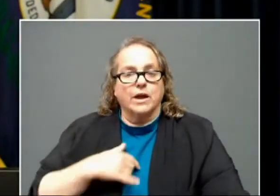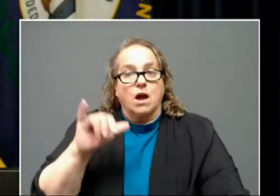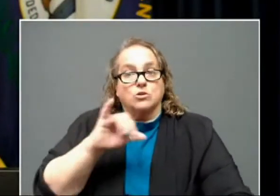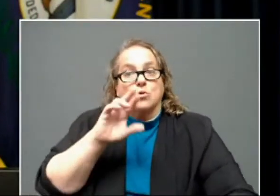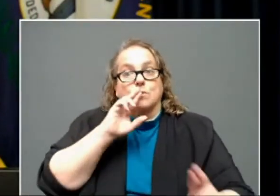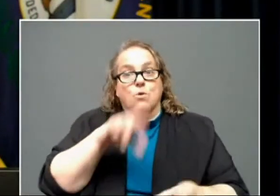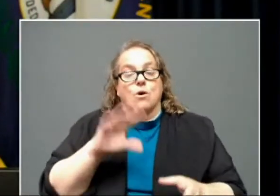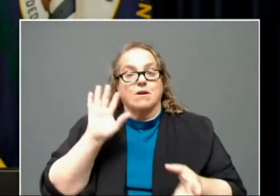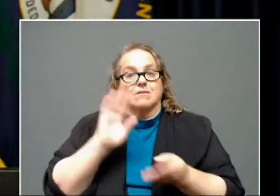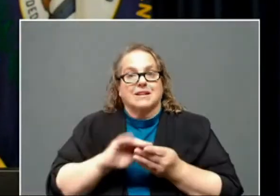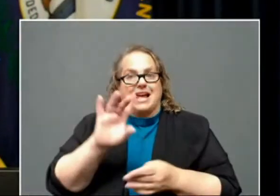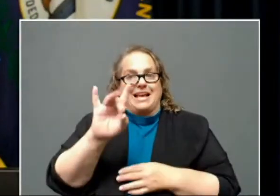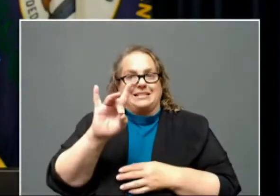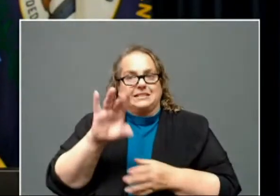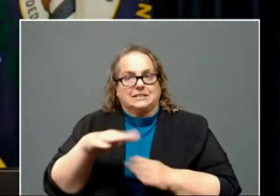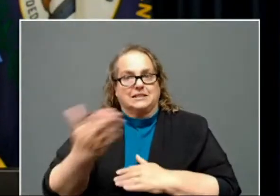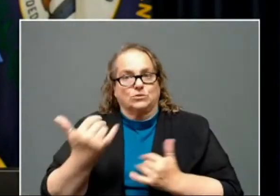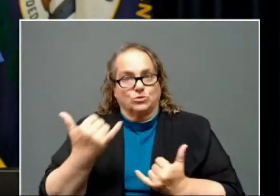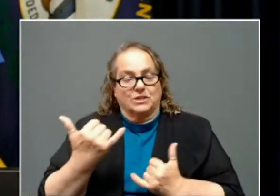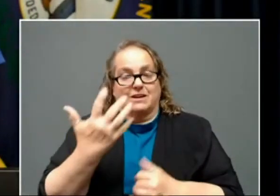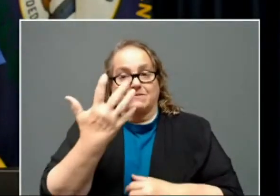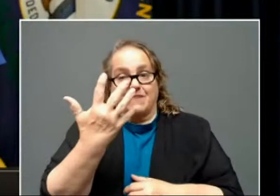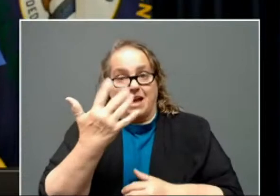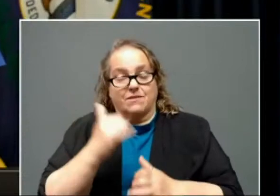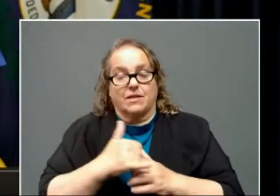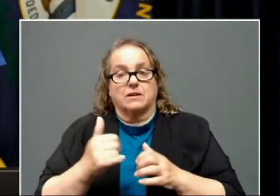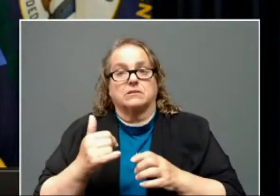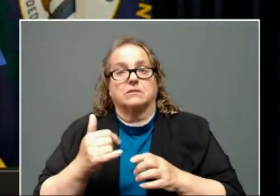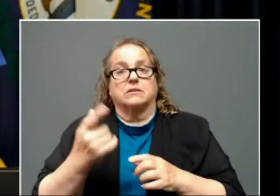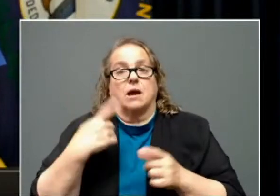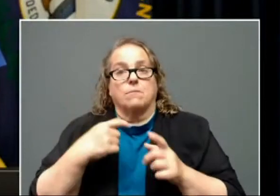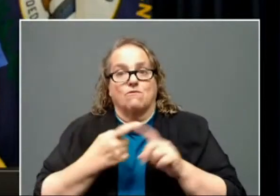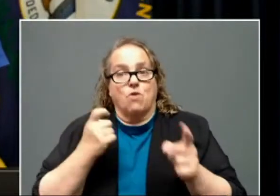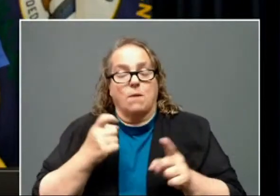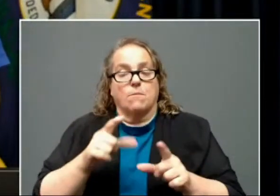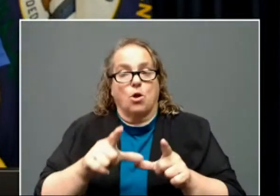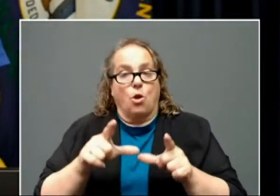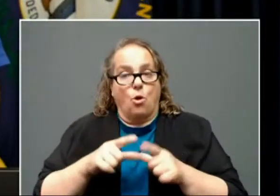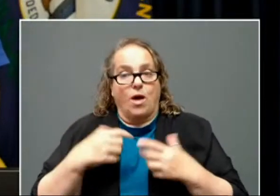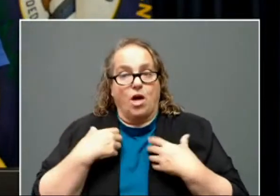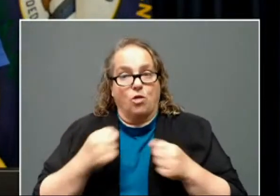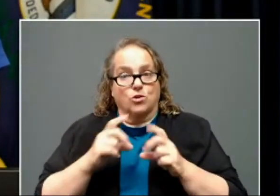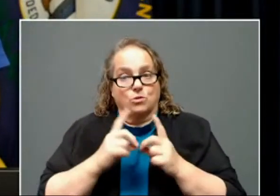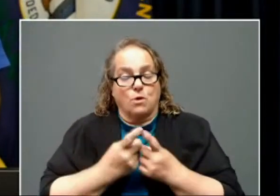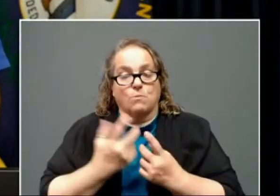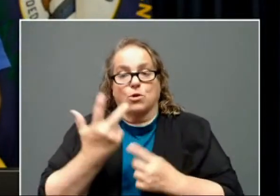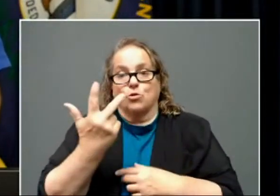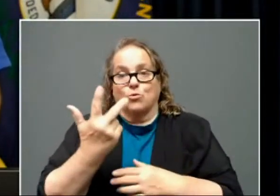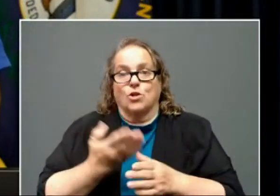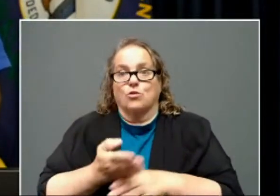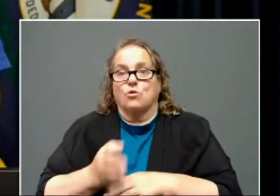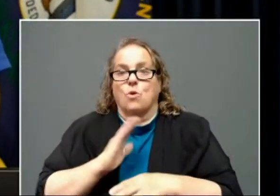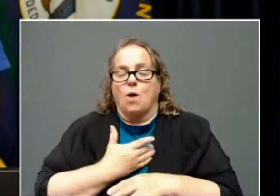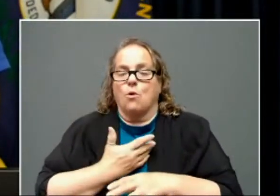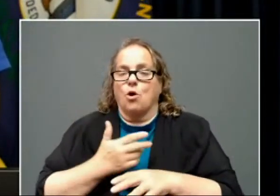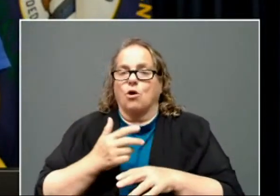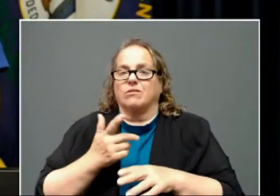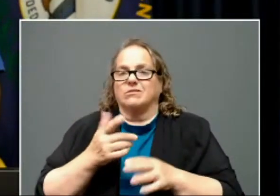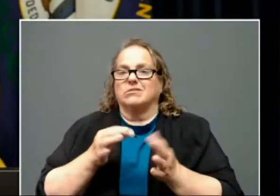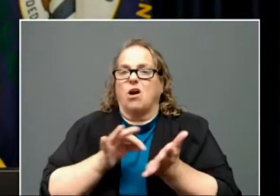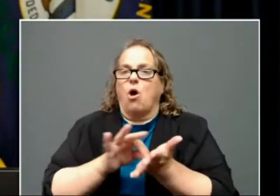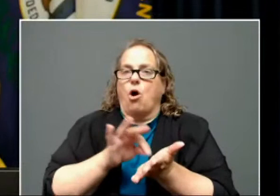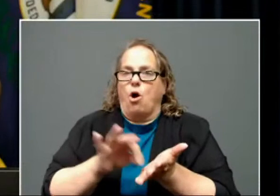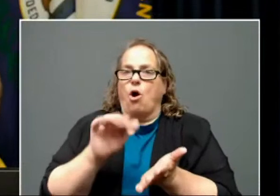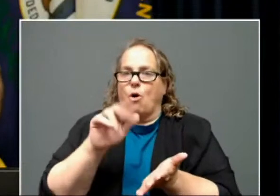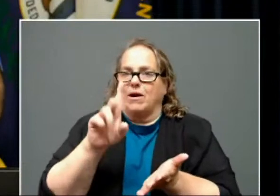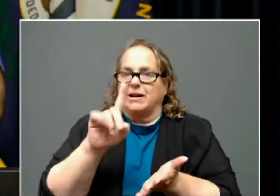deaths today, 5 that have come up through the local health departments, 3 through our continuing audit. The 5 through